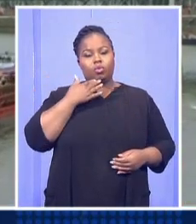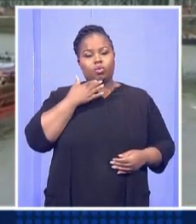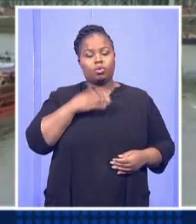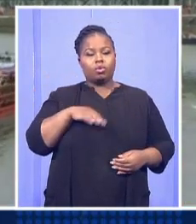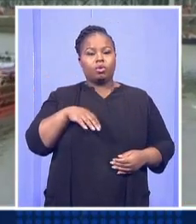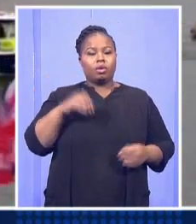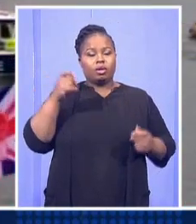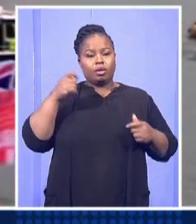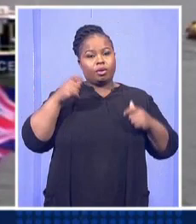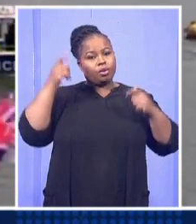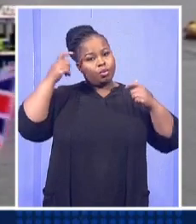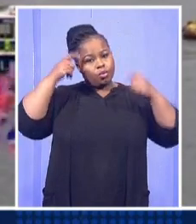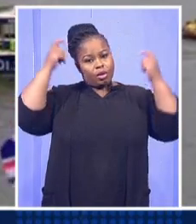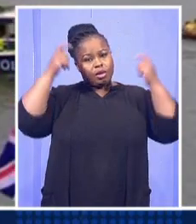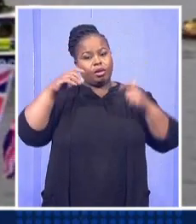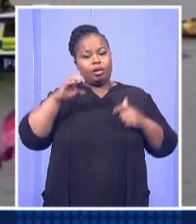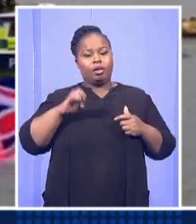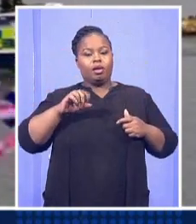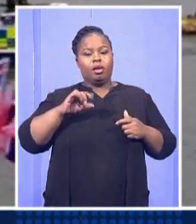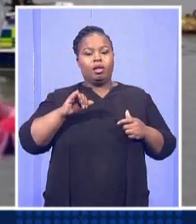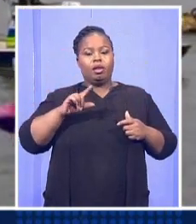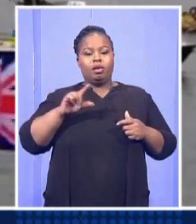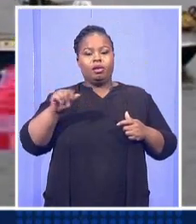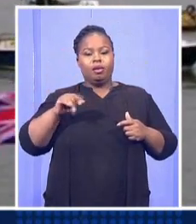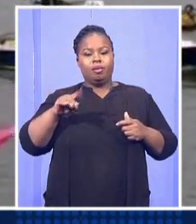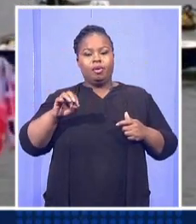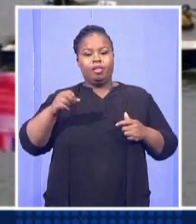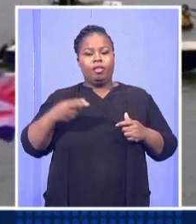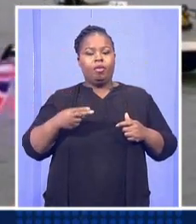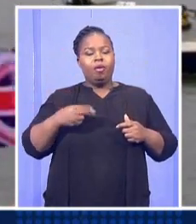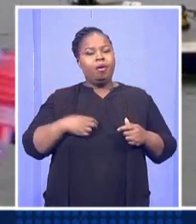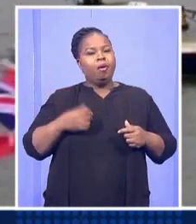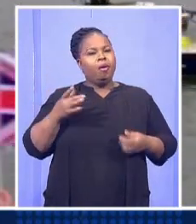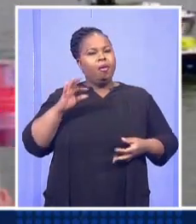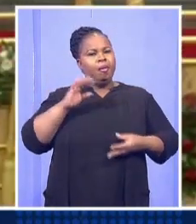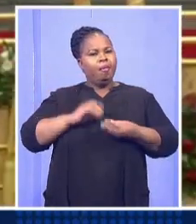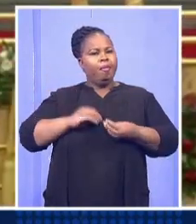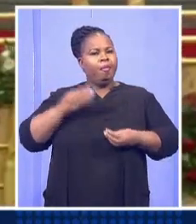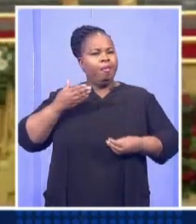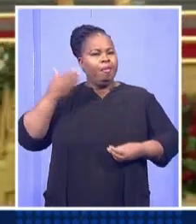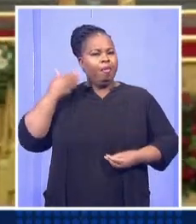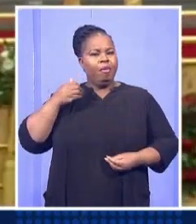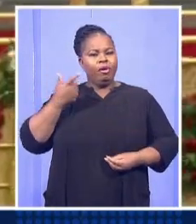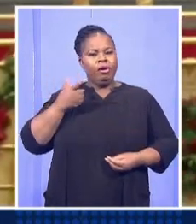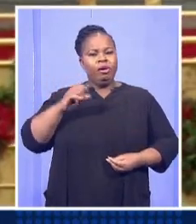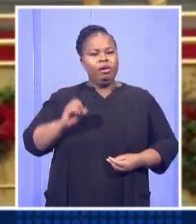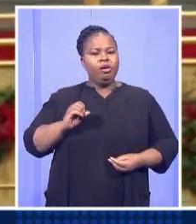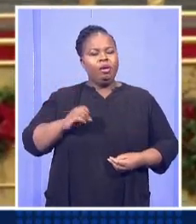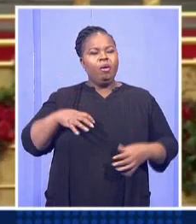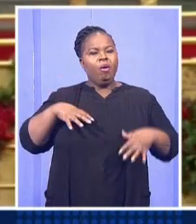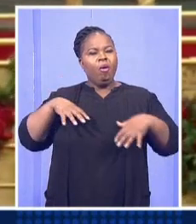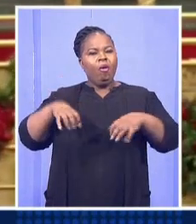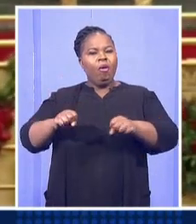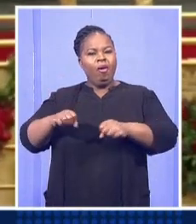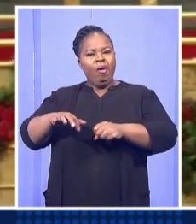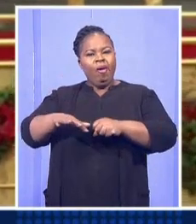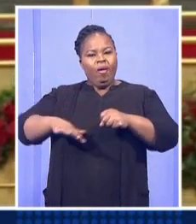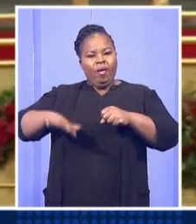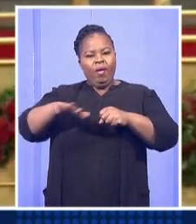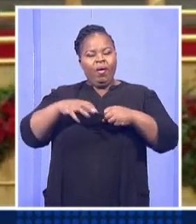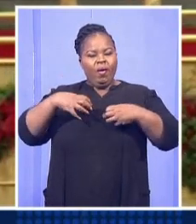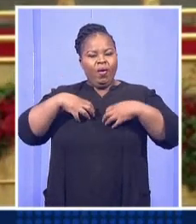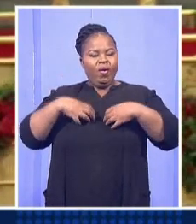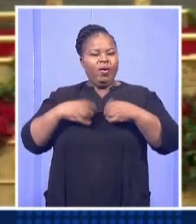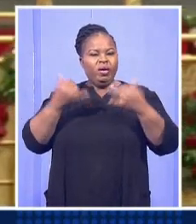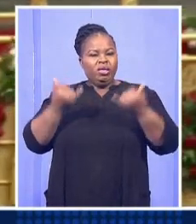Elizabeth ascended to the throne, the United Kingdom had about 70 overseas territories. Today, the Commonwealth